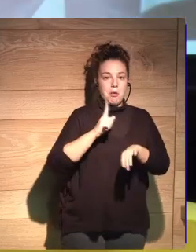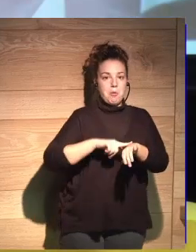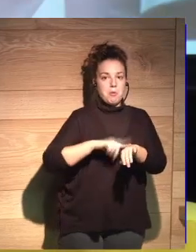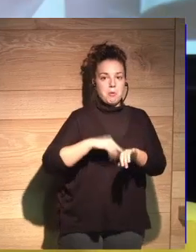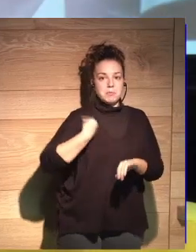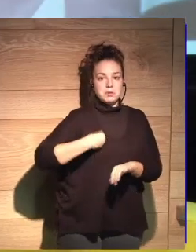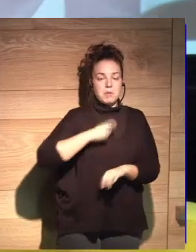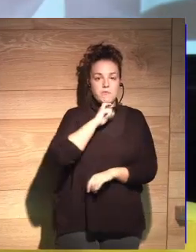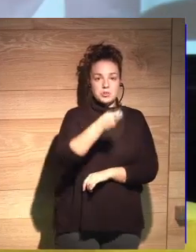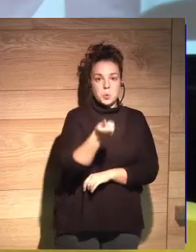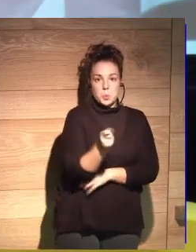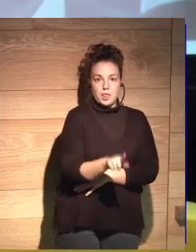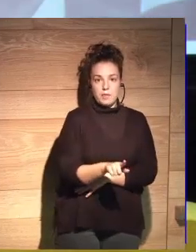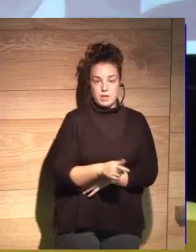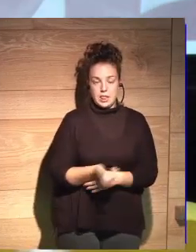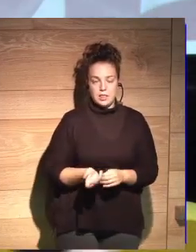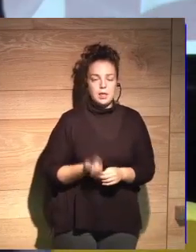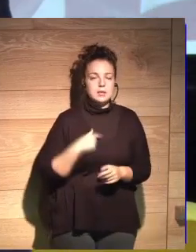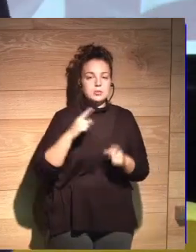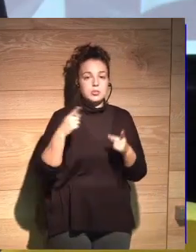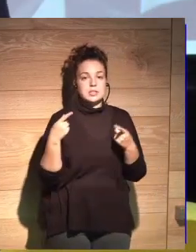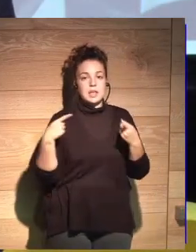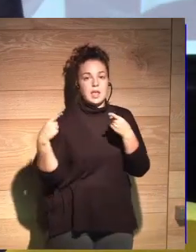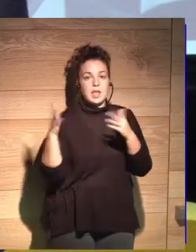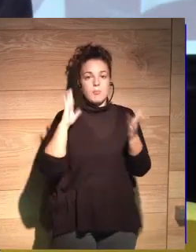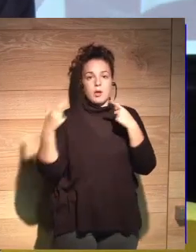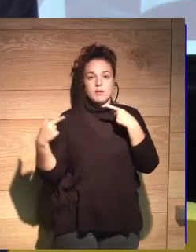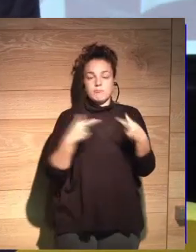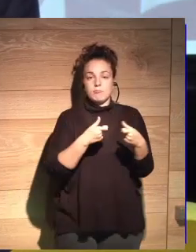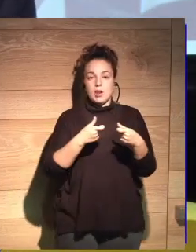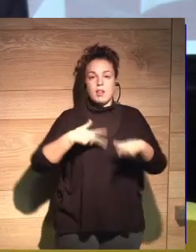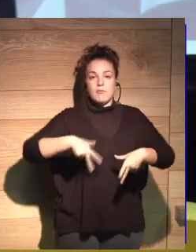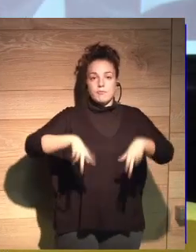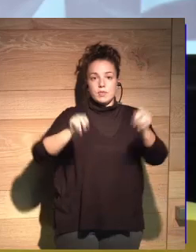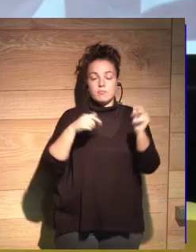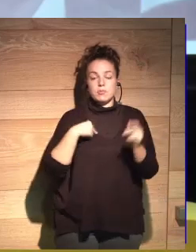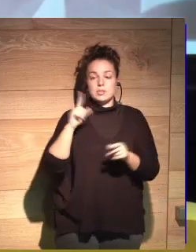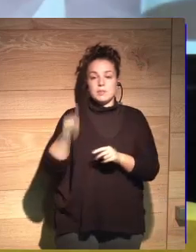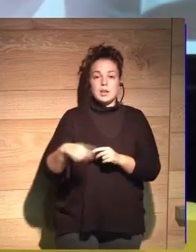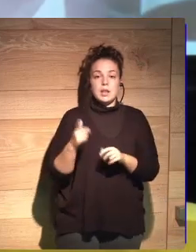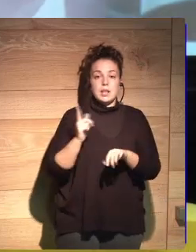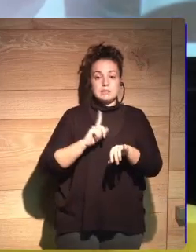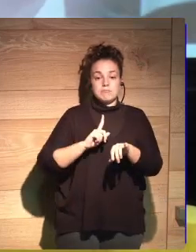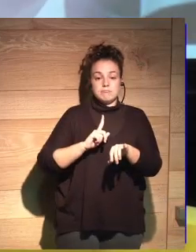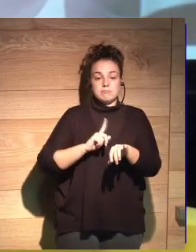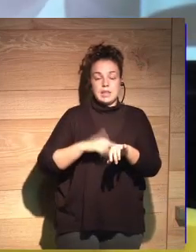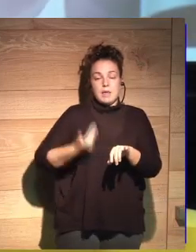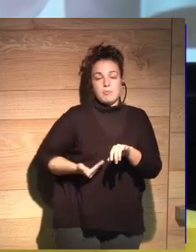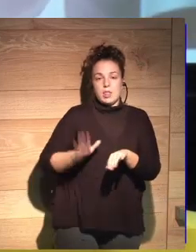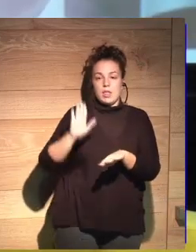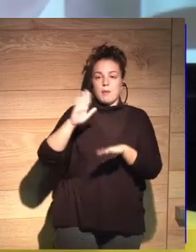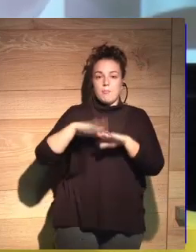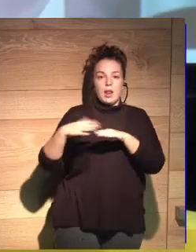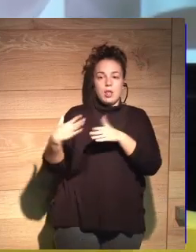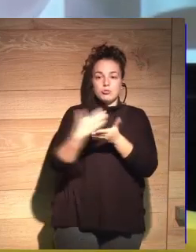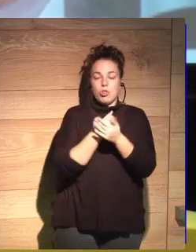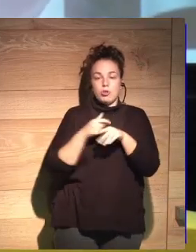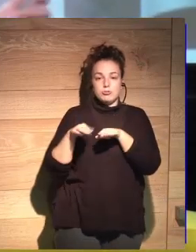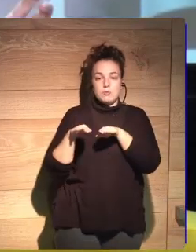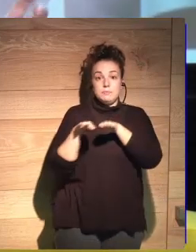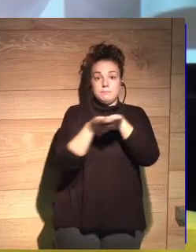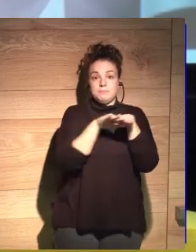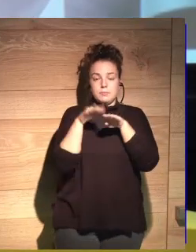that we should all have watches, which they also synchronize us across society. And you actually become more punctual by having a watch,